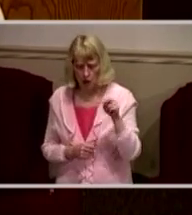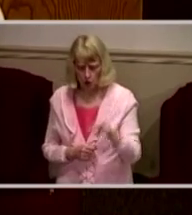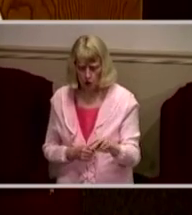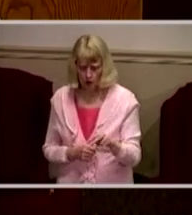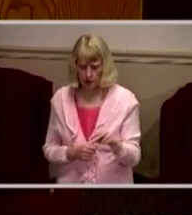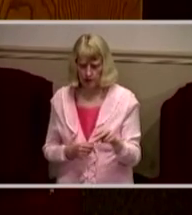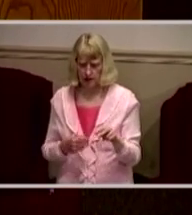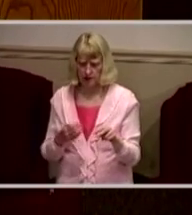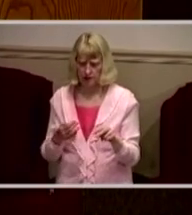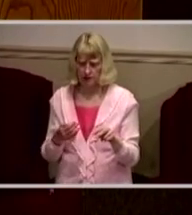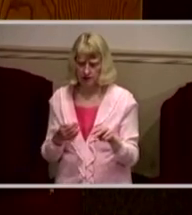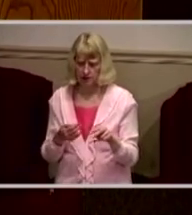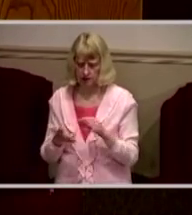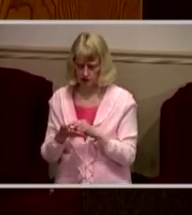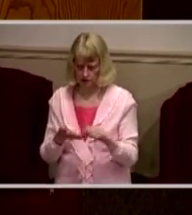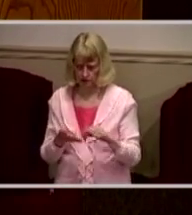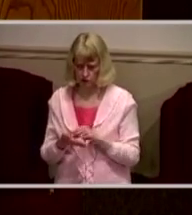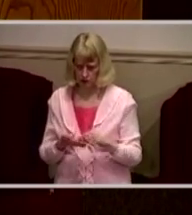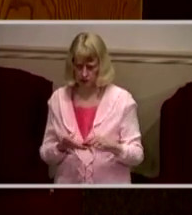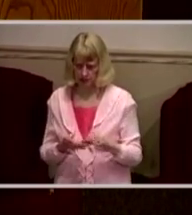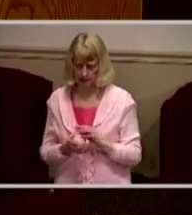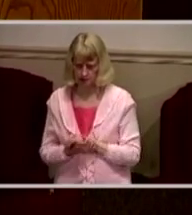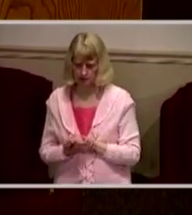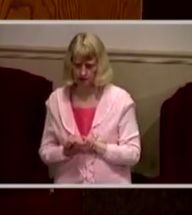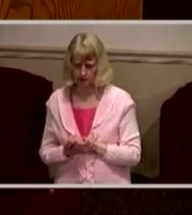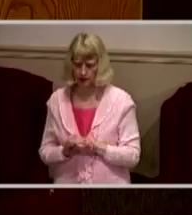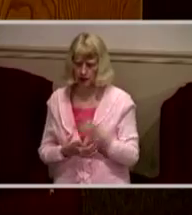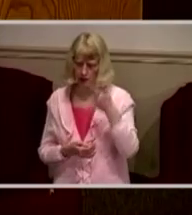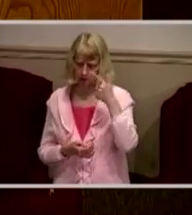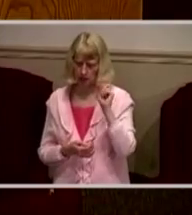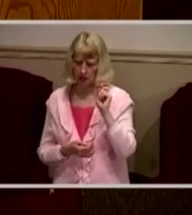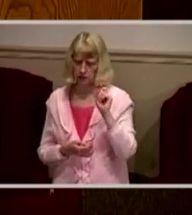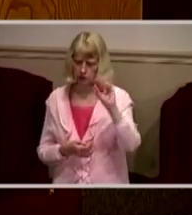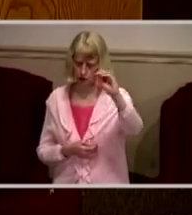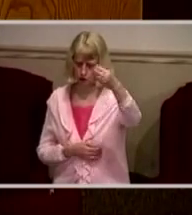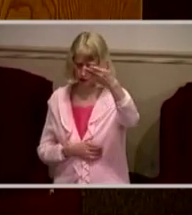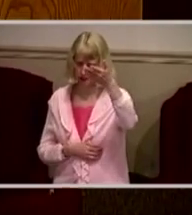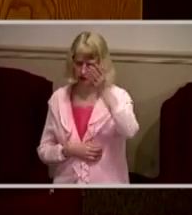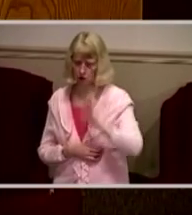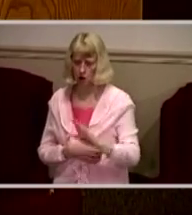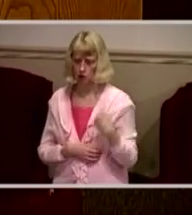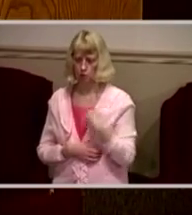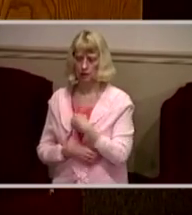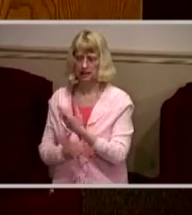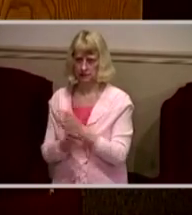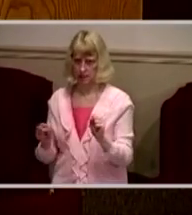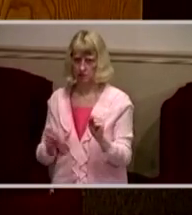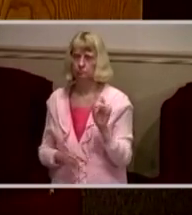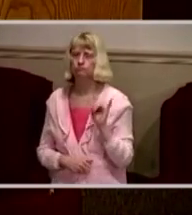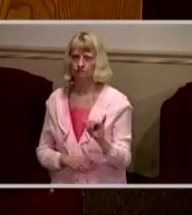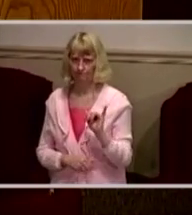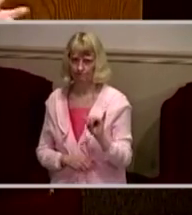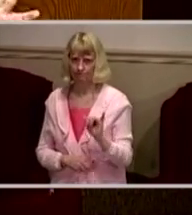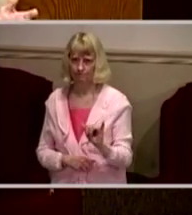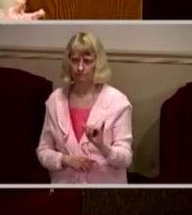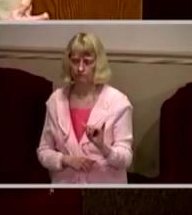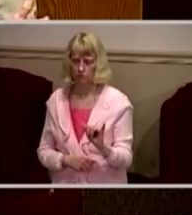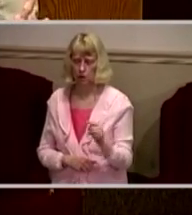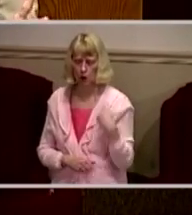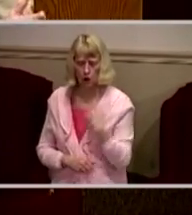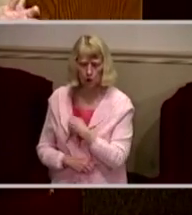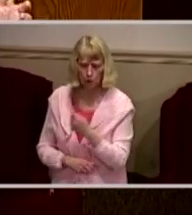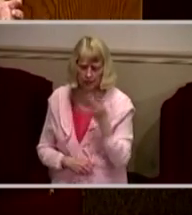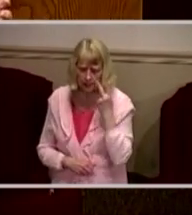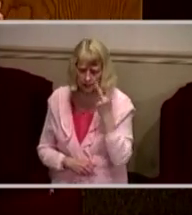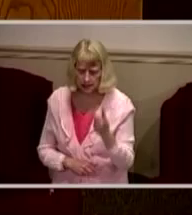that particular text. Because of the grace of God, we are saved, yes. But what we see